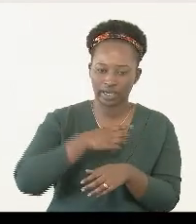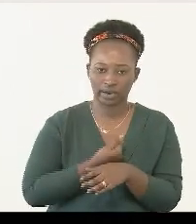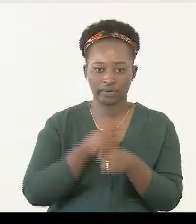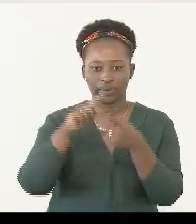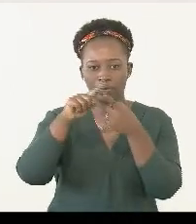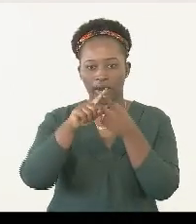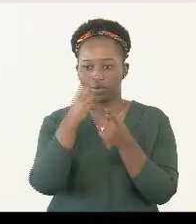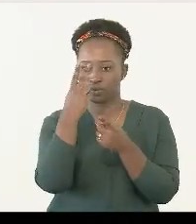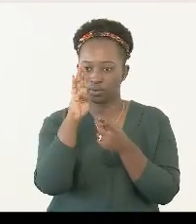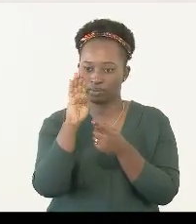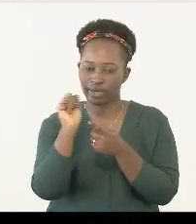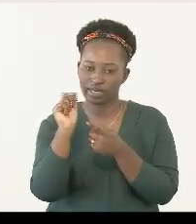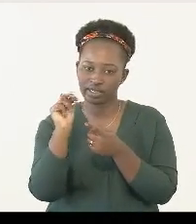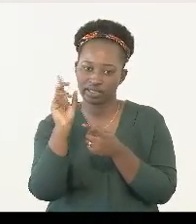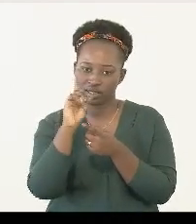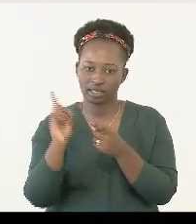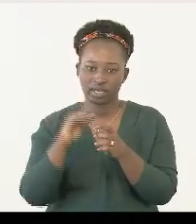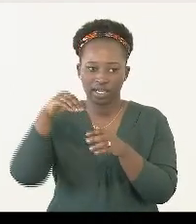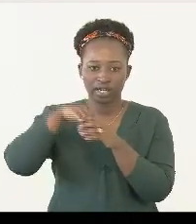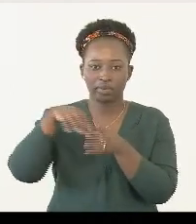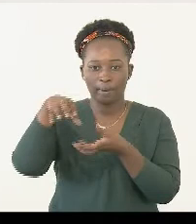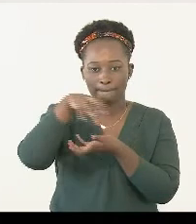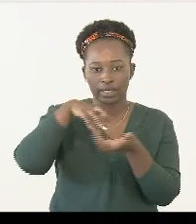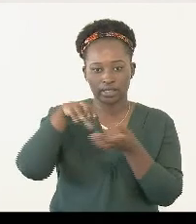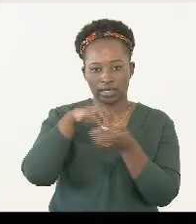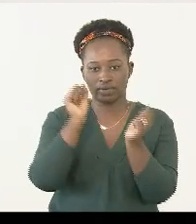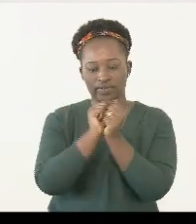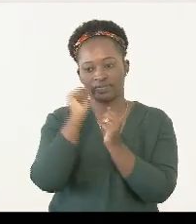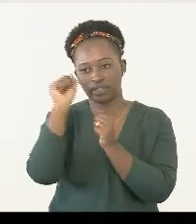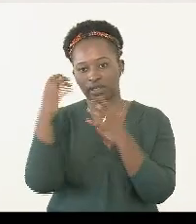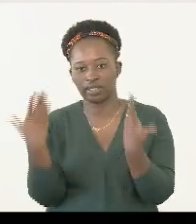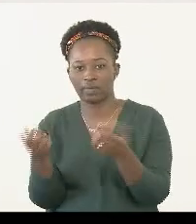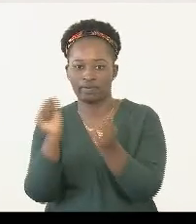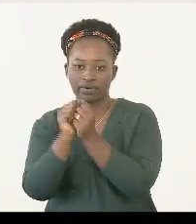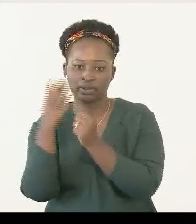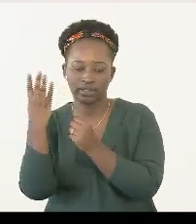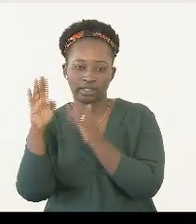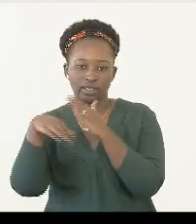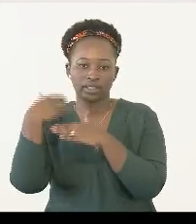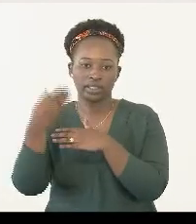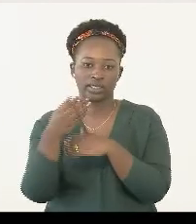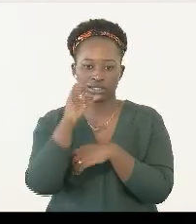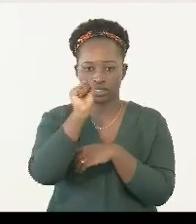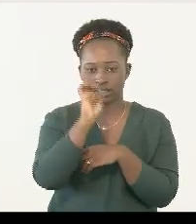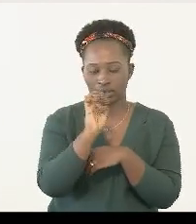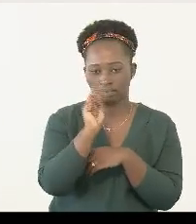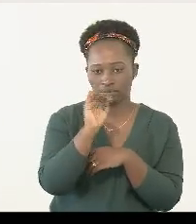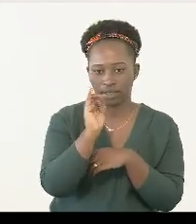2 bands, one band containing a mixture, 15, 14. Semi-conservative replication.